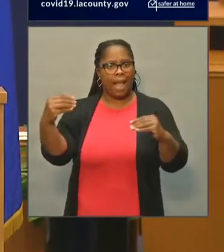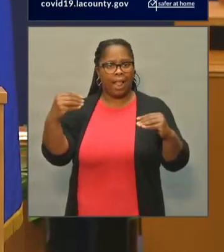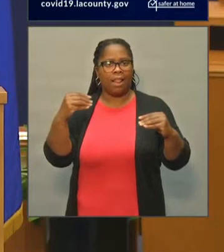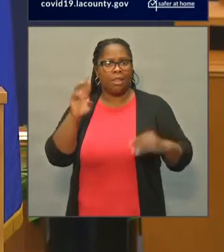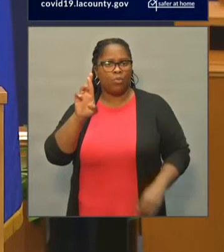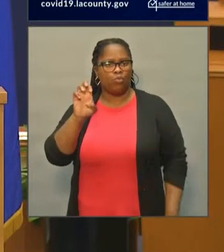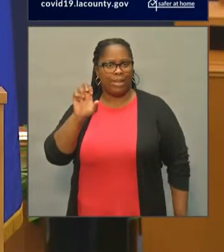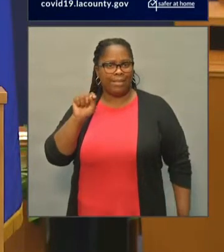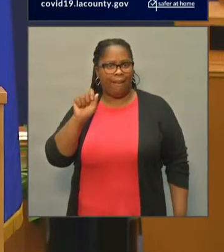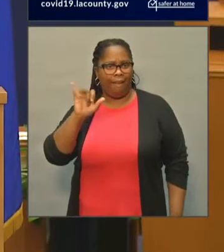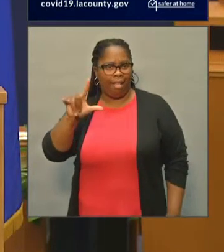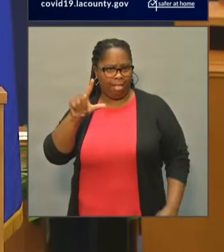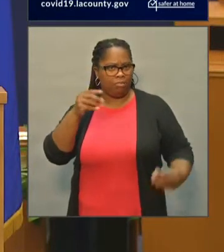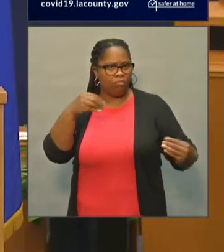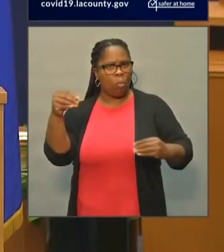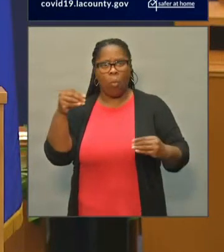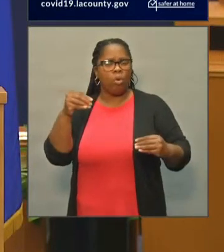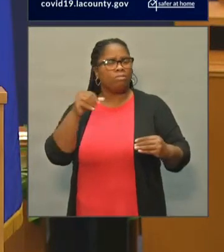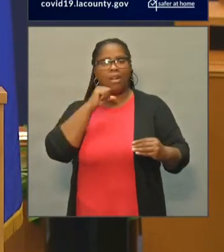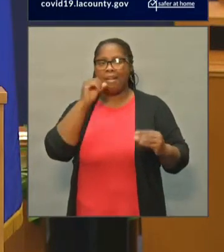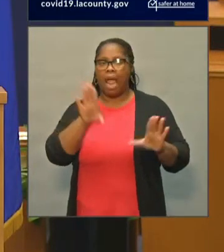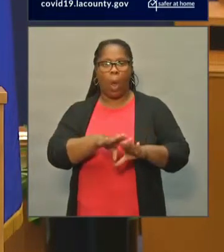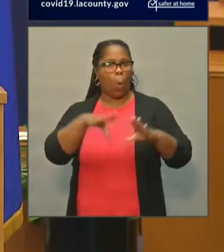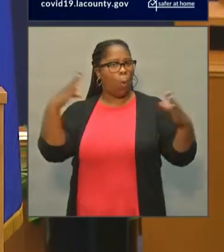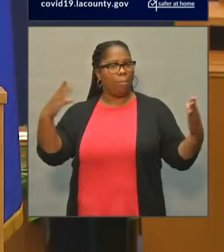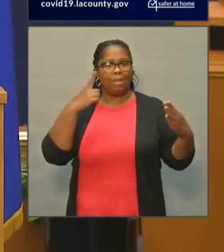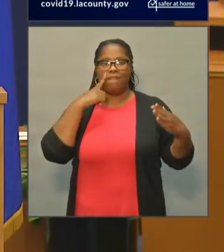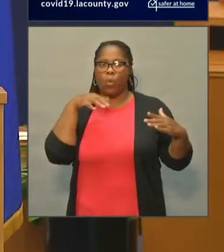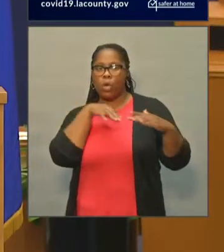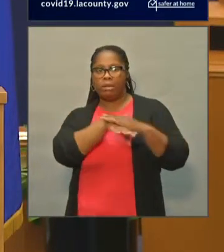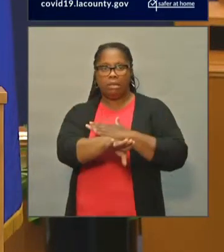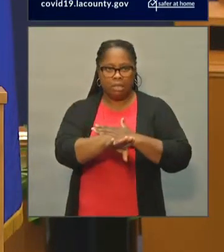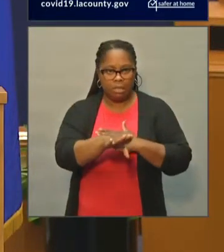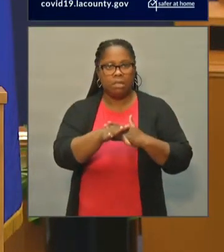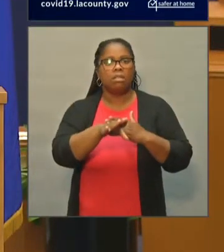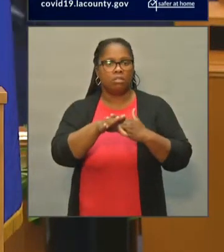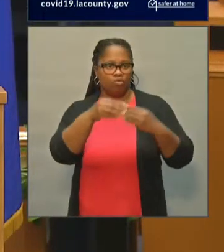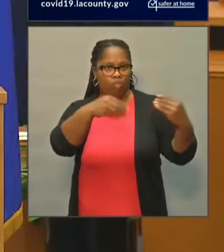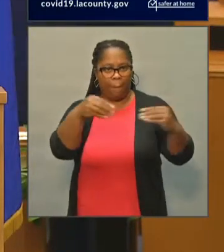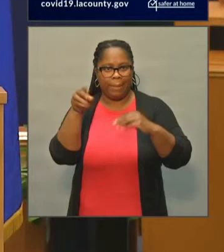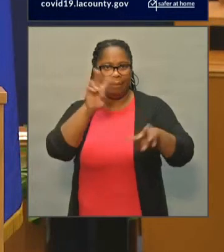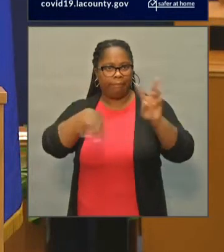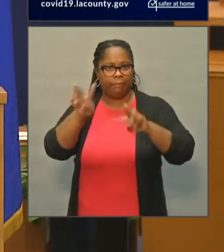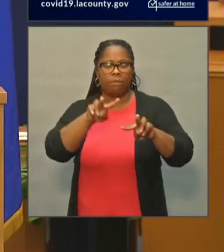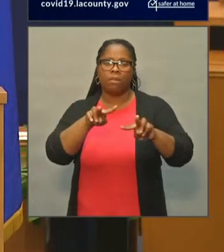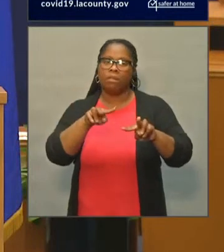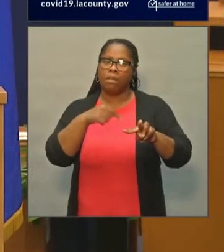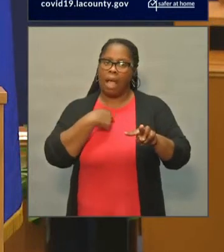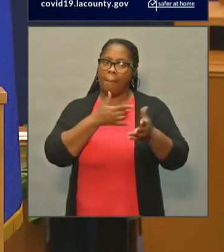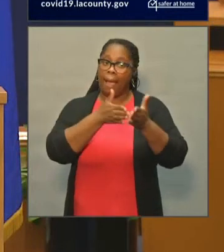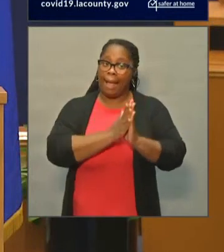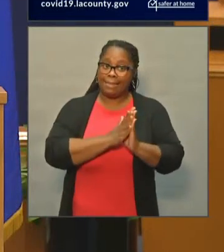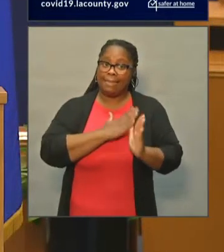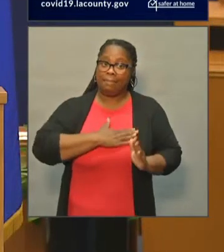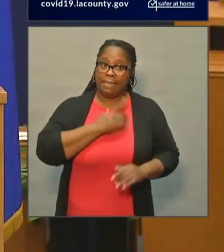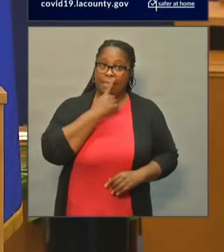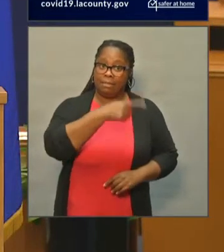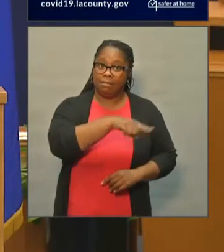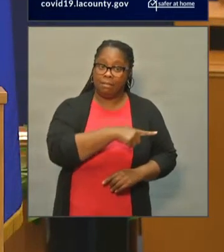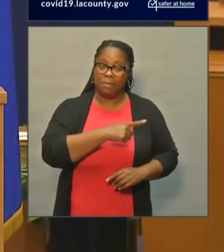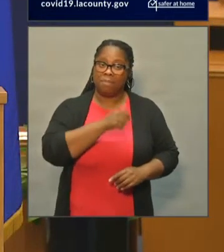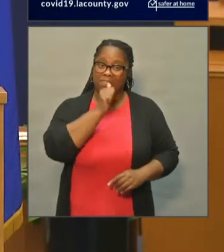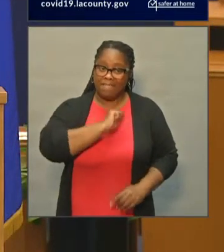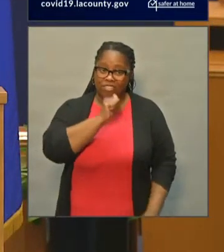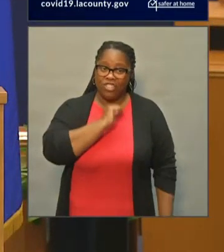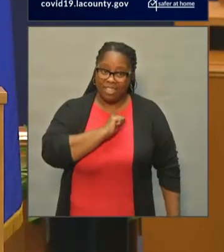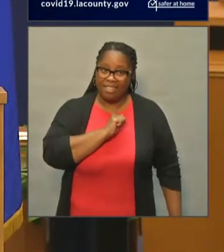retail establishments to open for customer service at this point, I would ask that we all go ahead and have our patience. I do